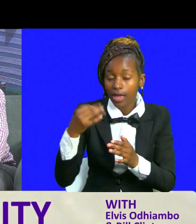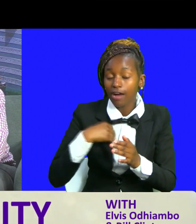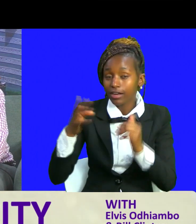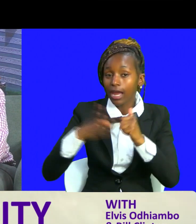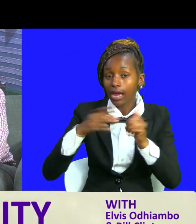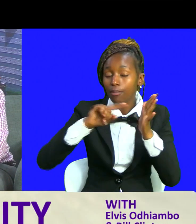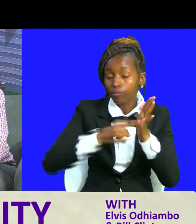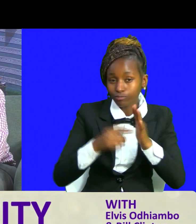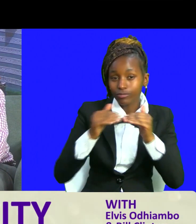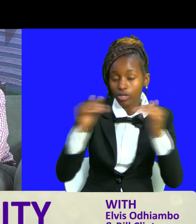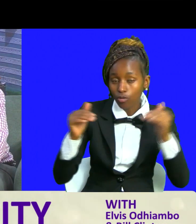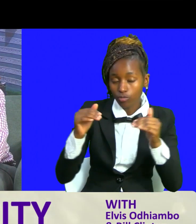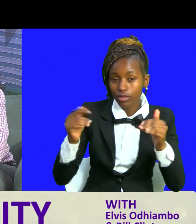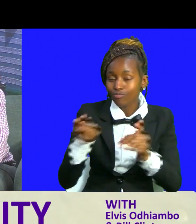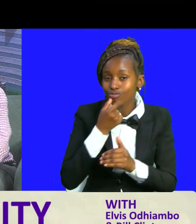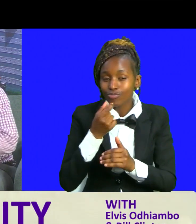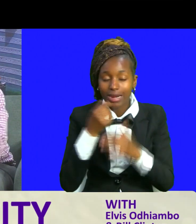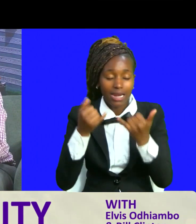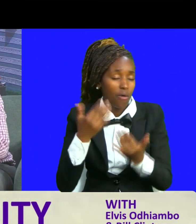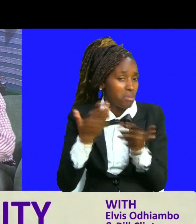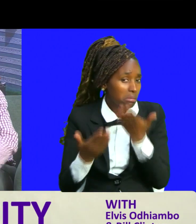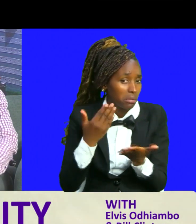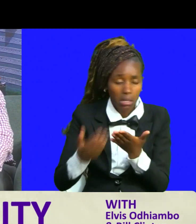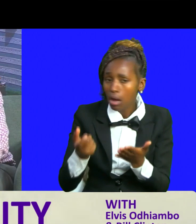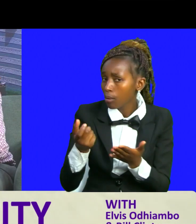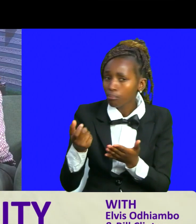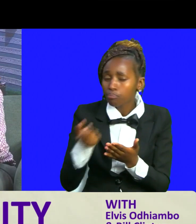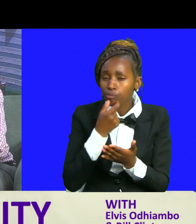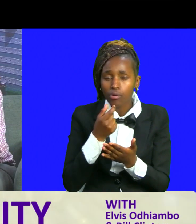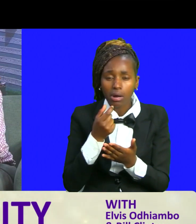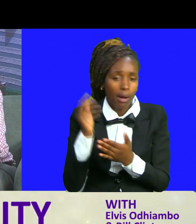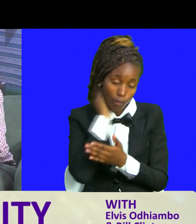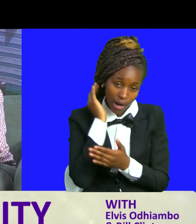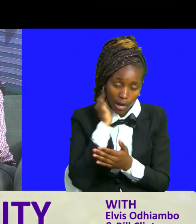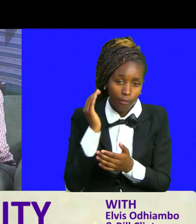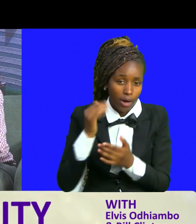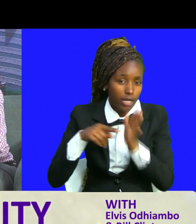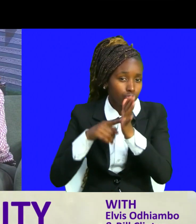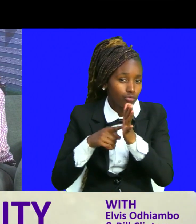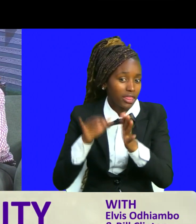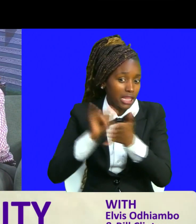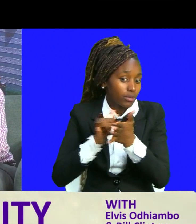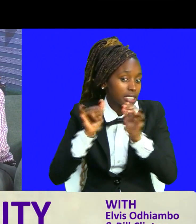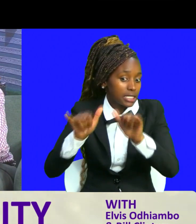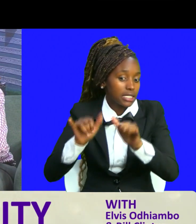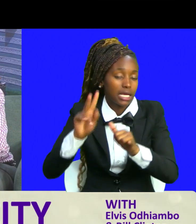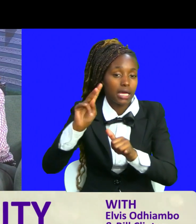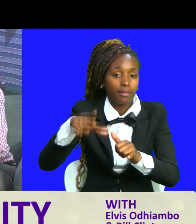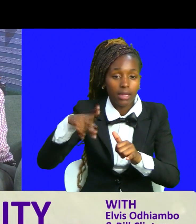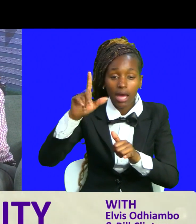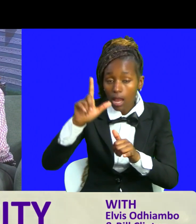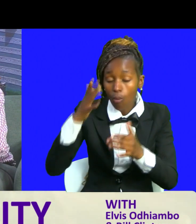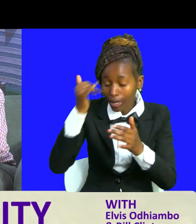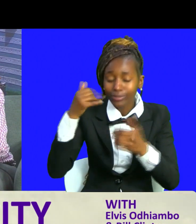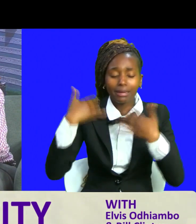Gor Mahia. Should we say that Muranga Seal are already showing a glimpse of staying in the KPL for quite some time, because they are playing really